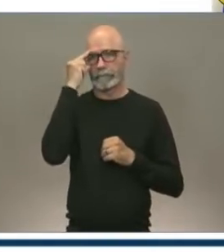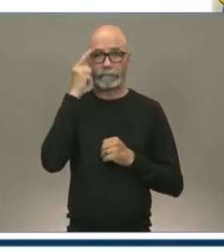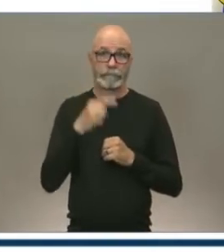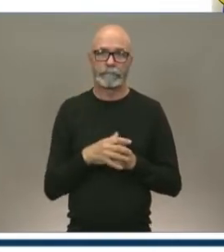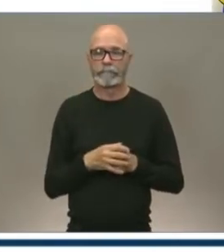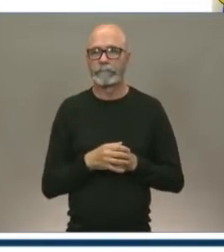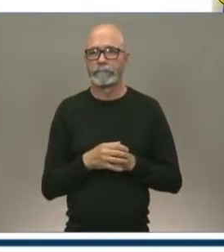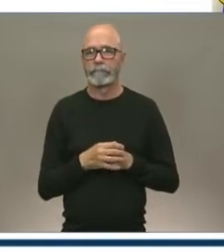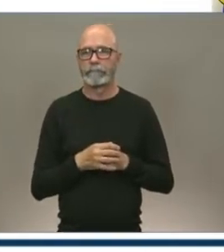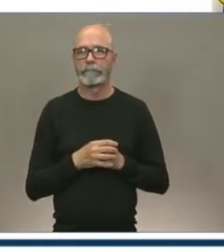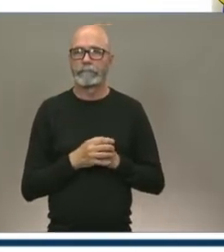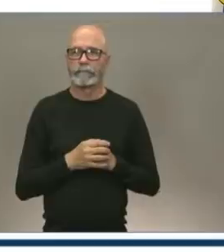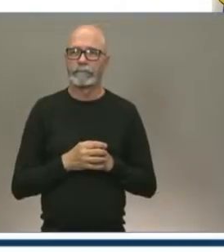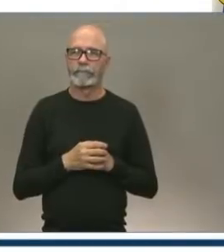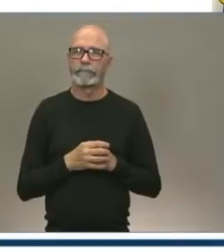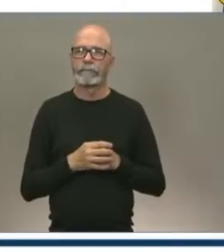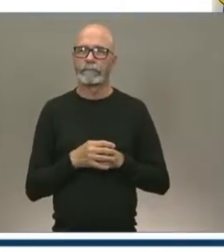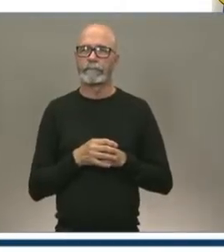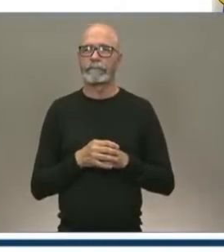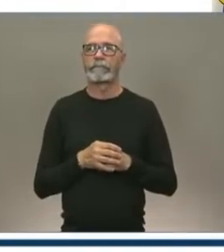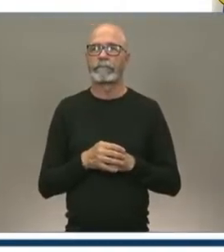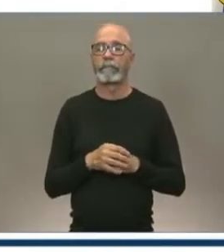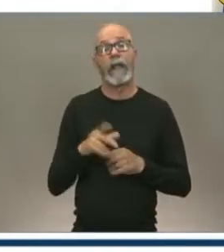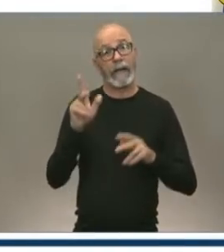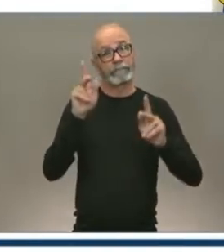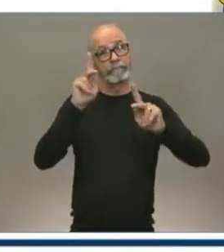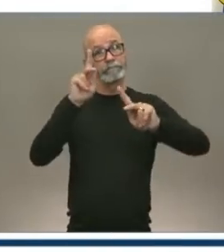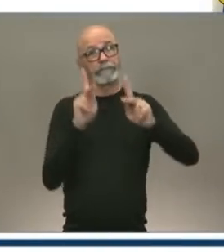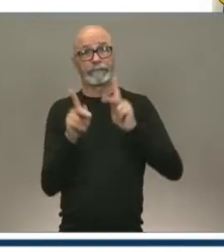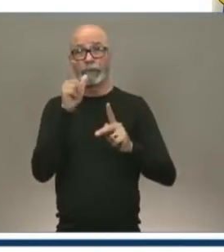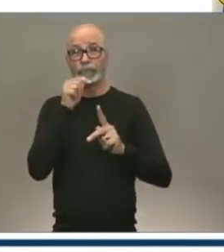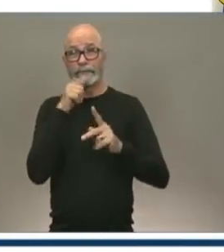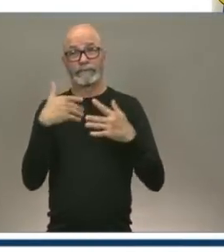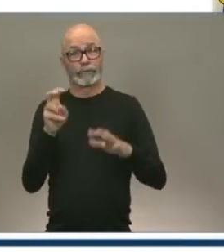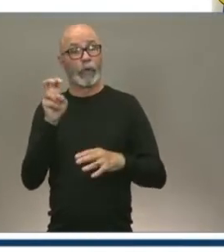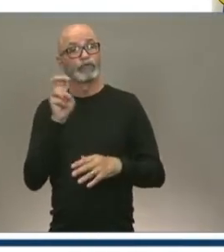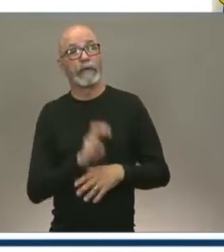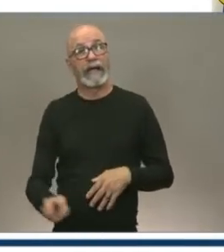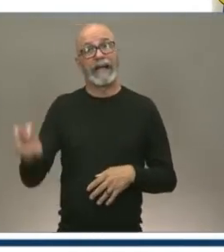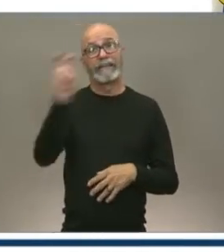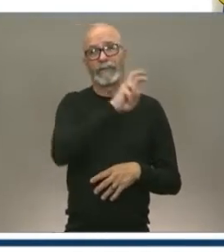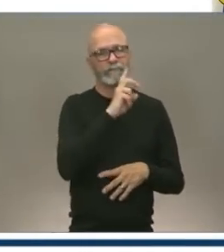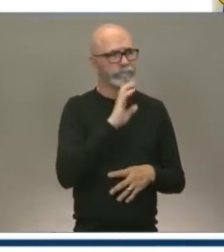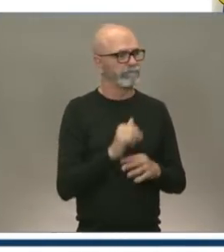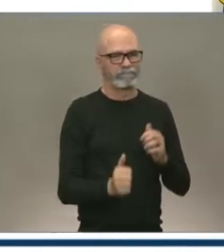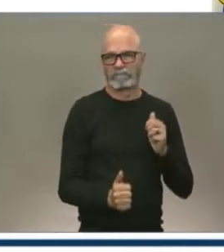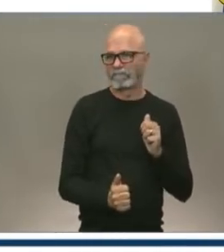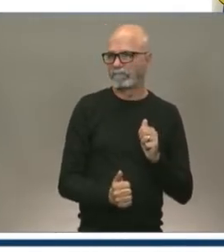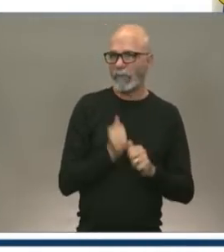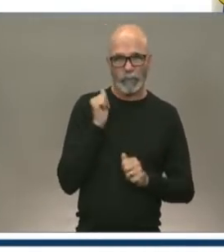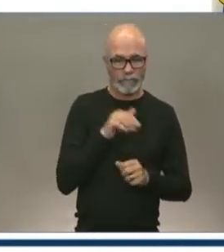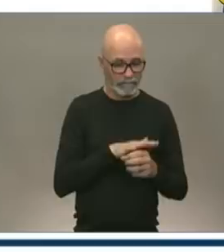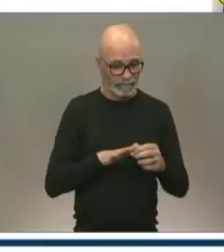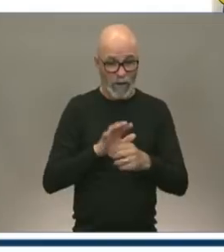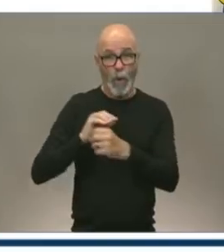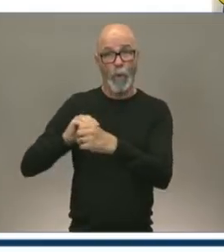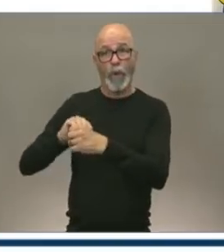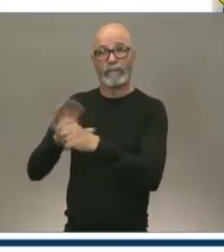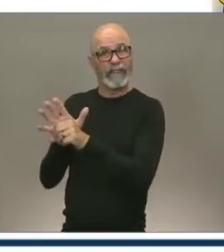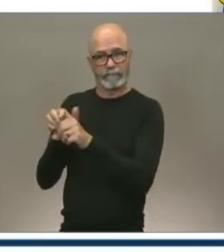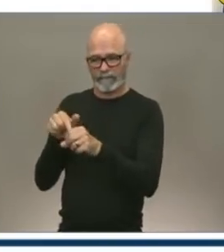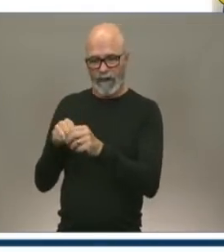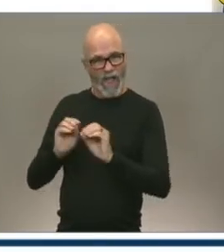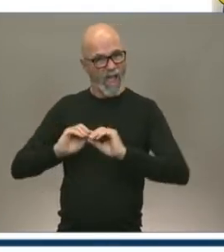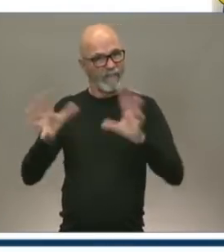land on the travelers? It's clear that almost all the cases now are travel related. Do we know how many people are entering